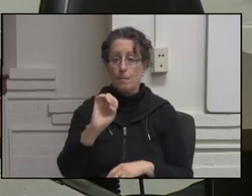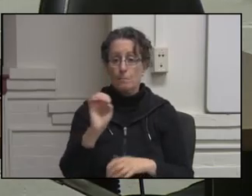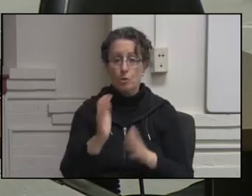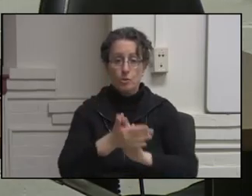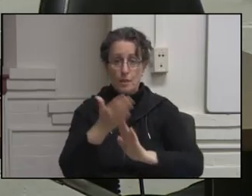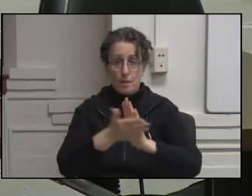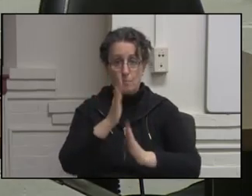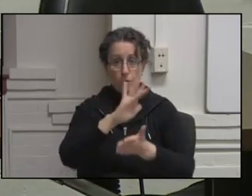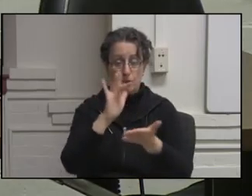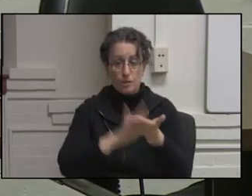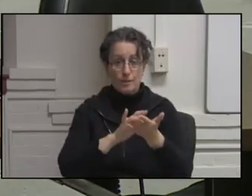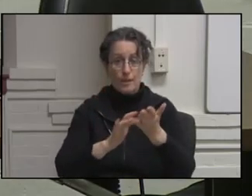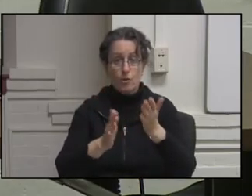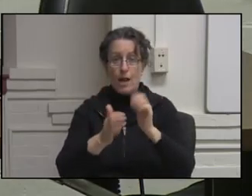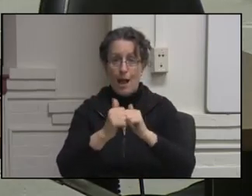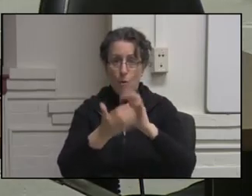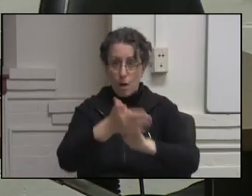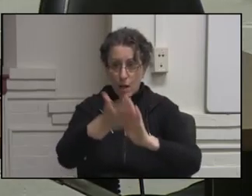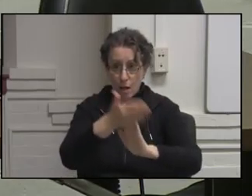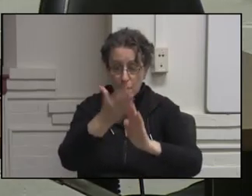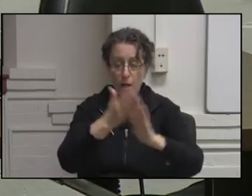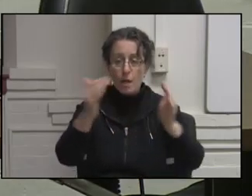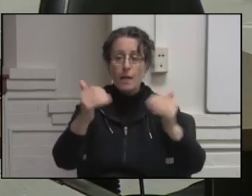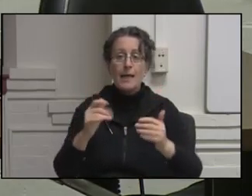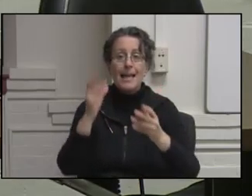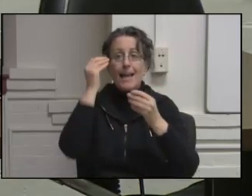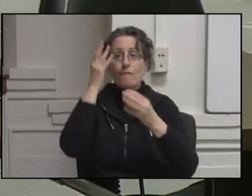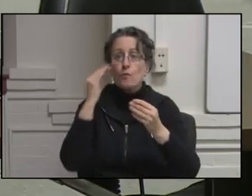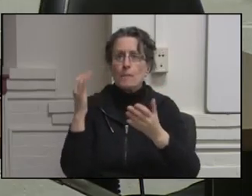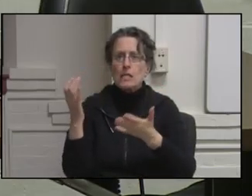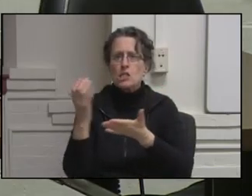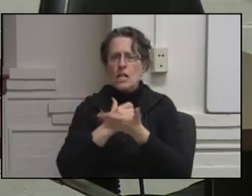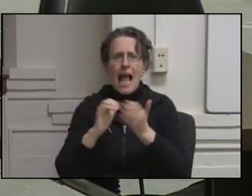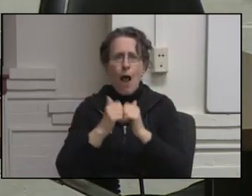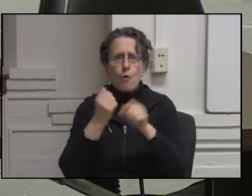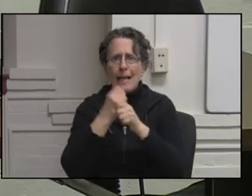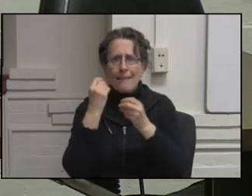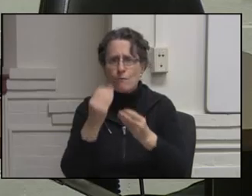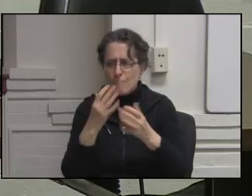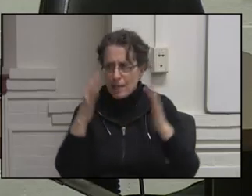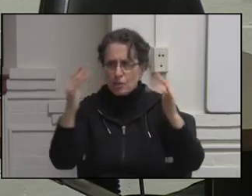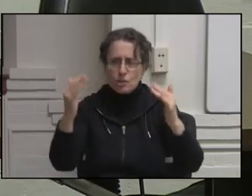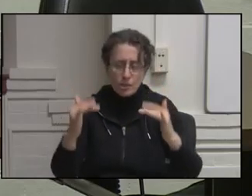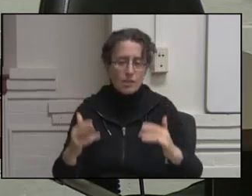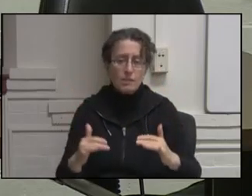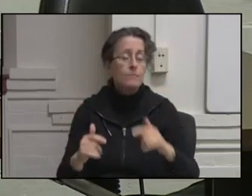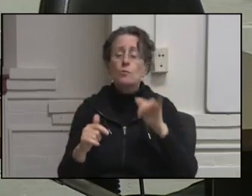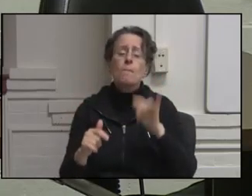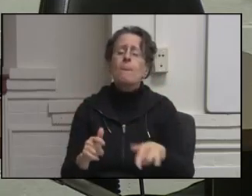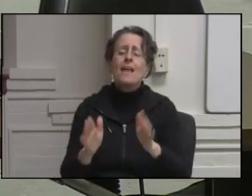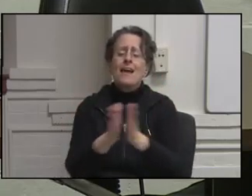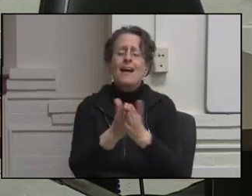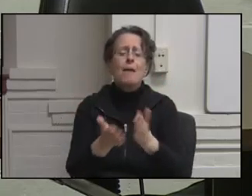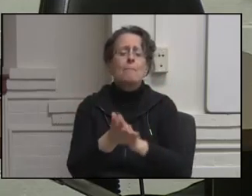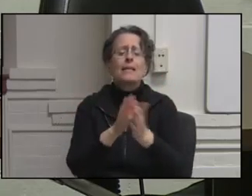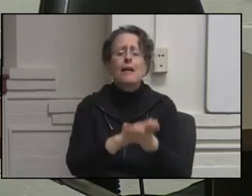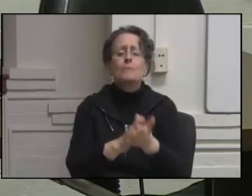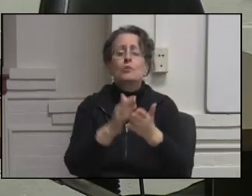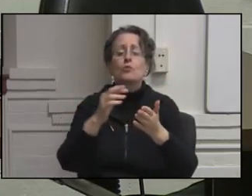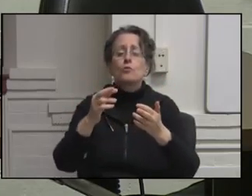center operations, information gathering. What it amounts to, it turns into a resource guide, a